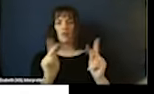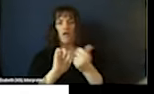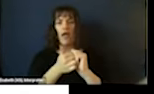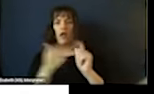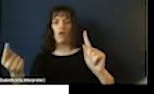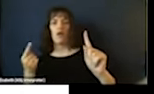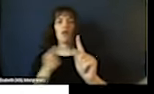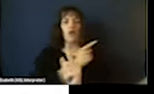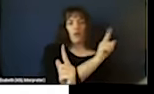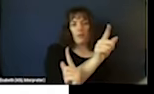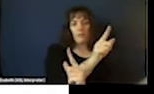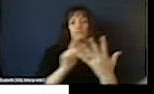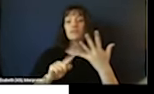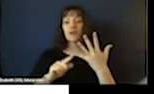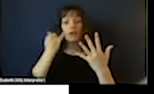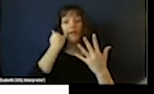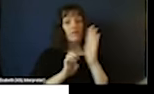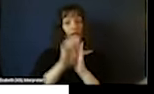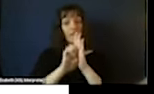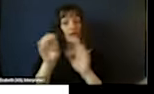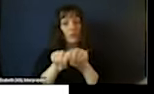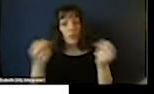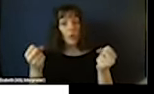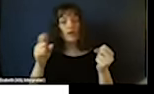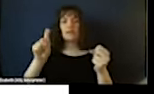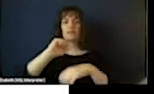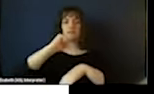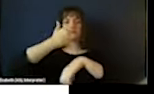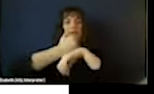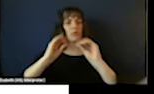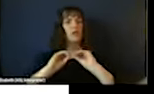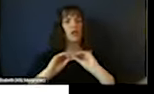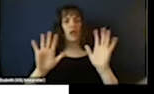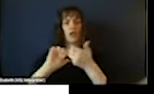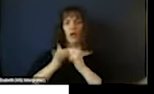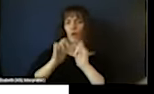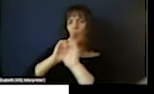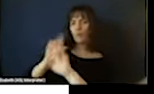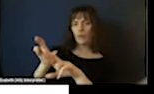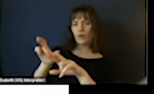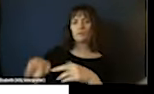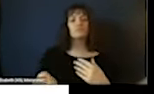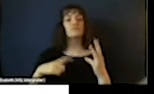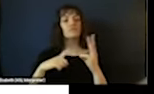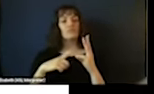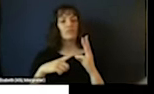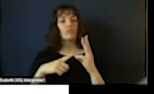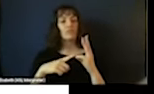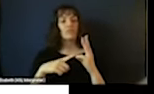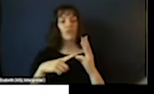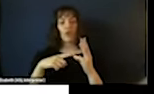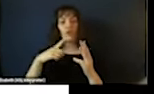report broken elevators. Help finance parking permits for individuals with handicap placards. Often